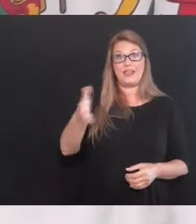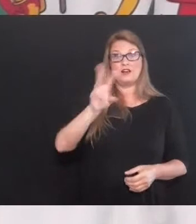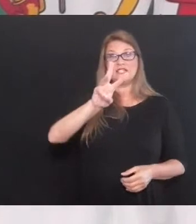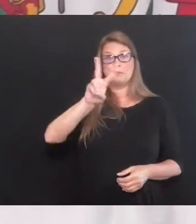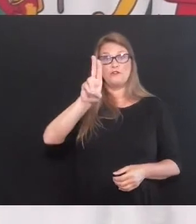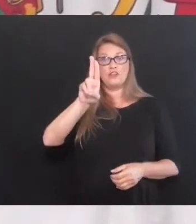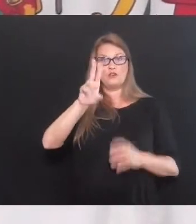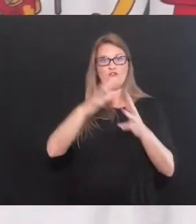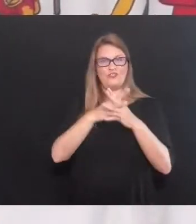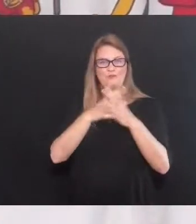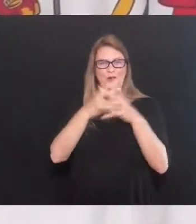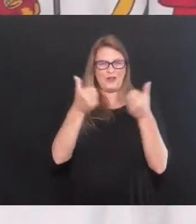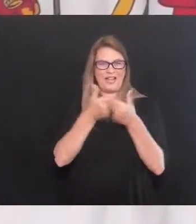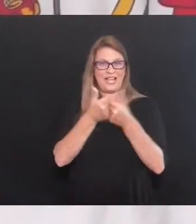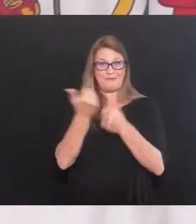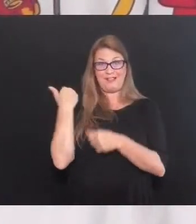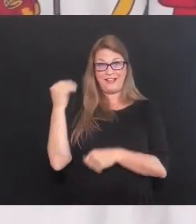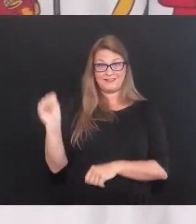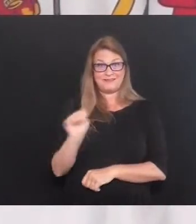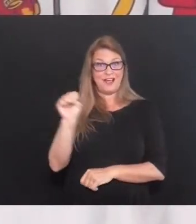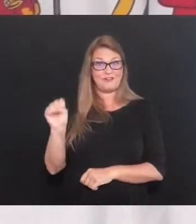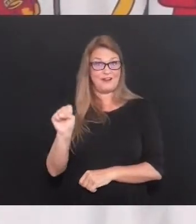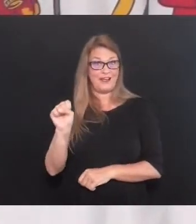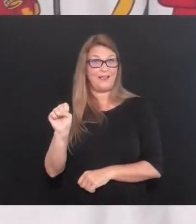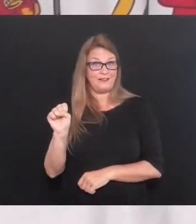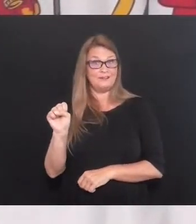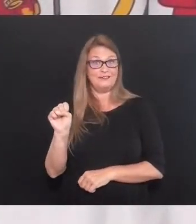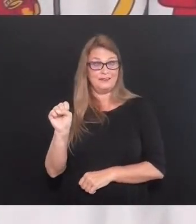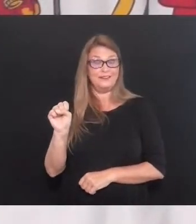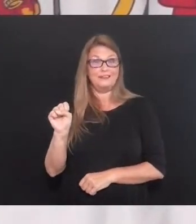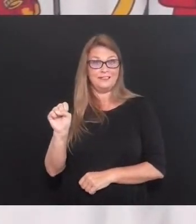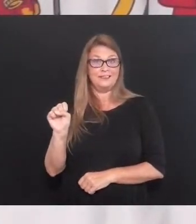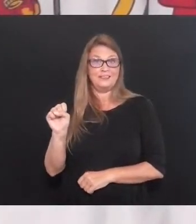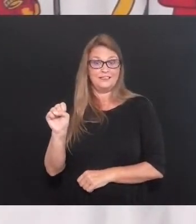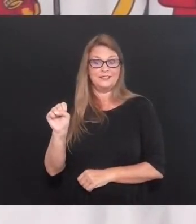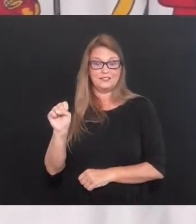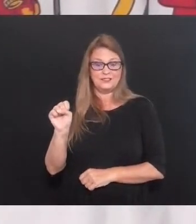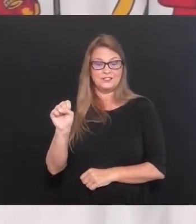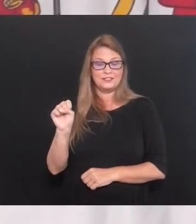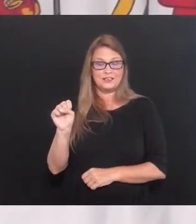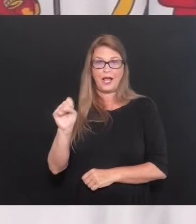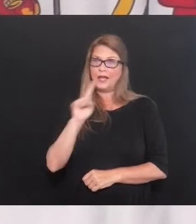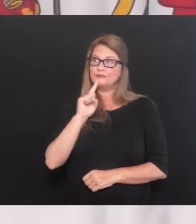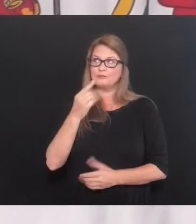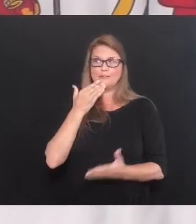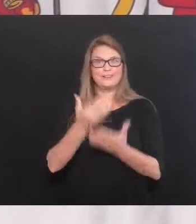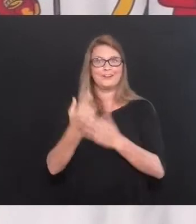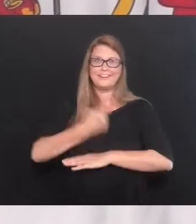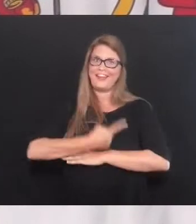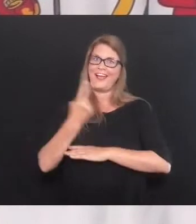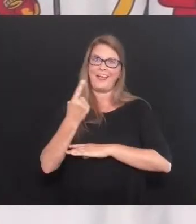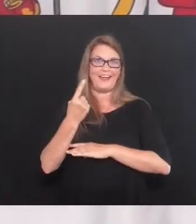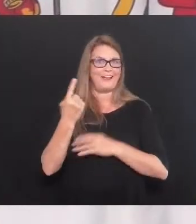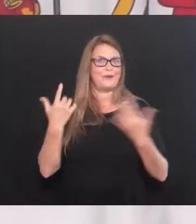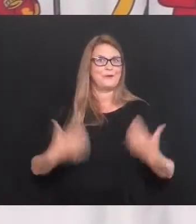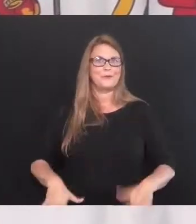WVU football game on Saturday, and what a day, what a day. And all